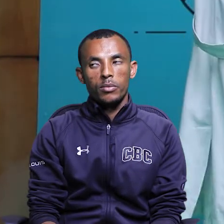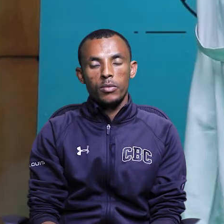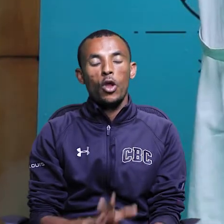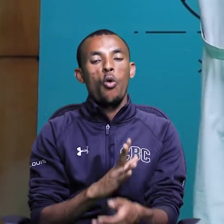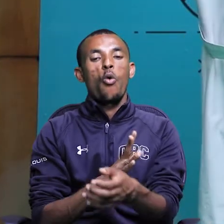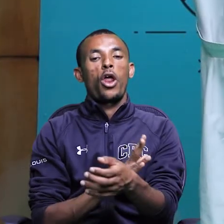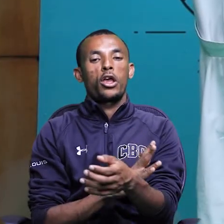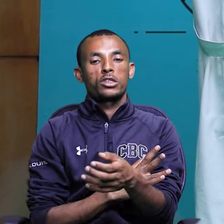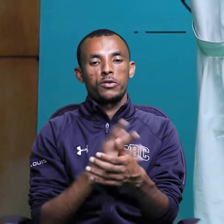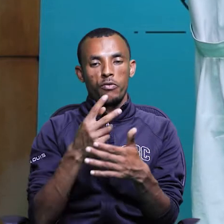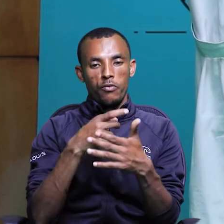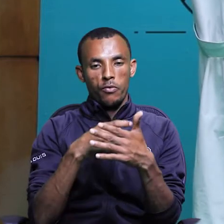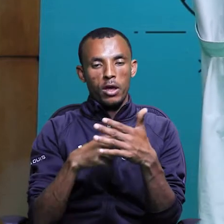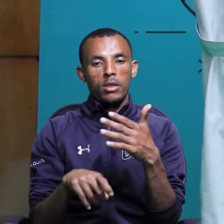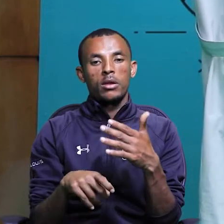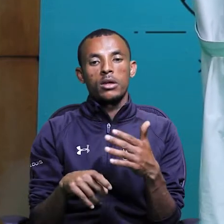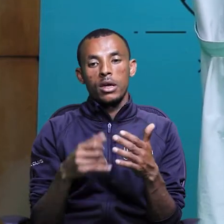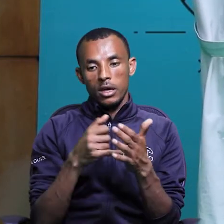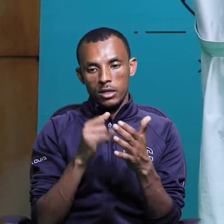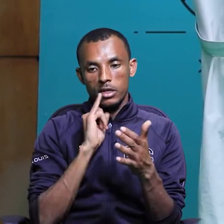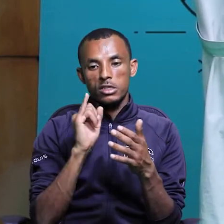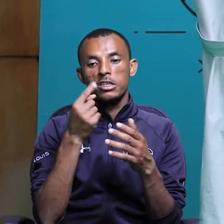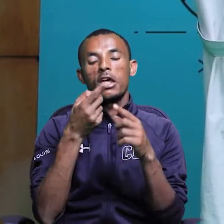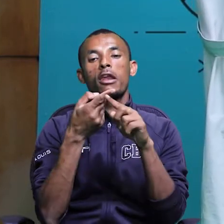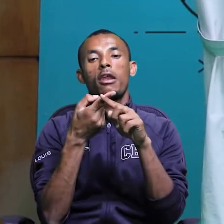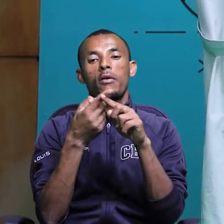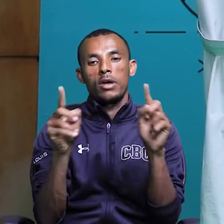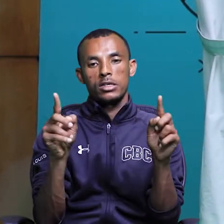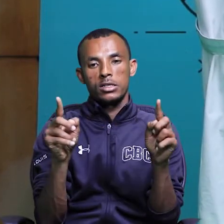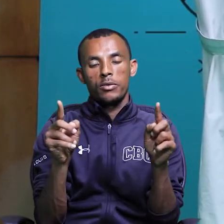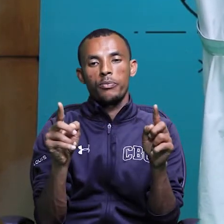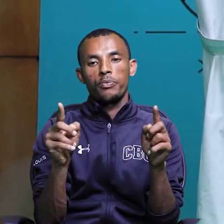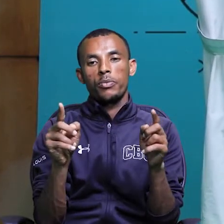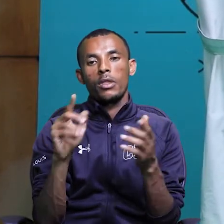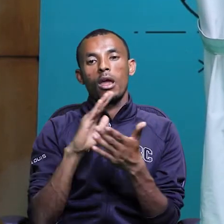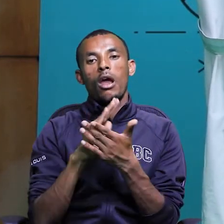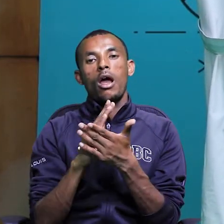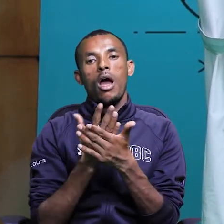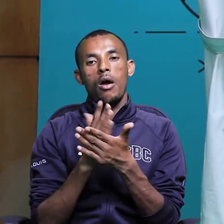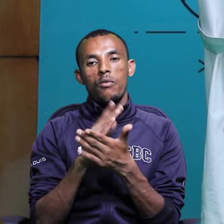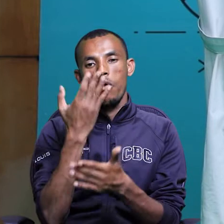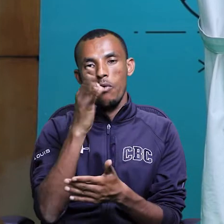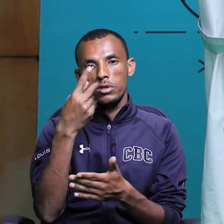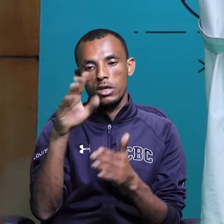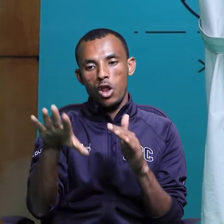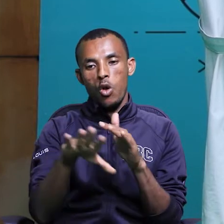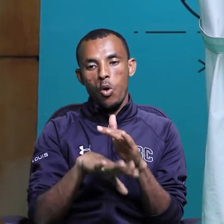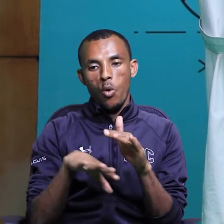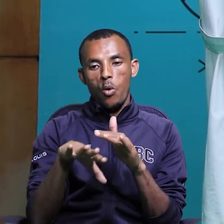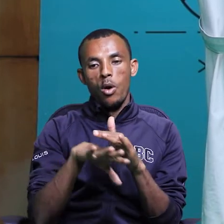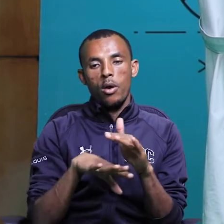Correction factor. Correction factor, it is the difference half of the lower